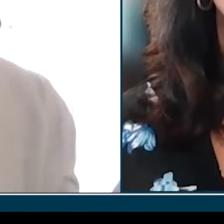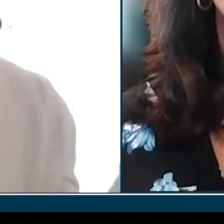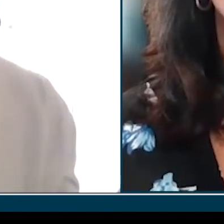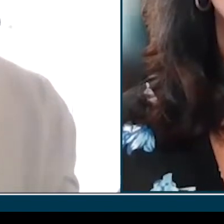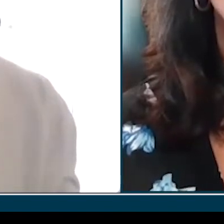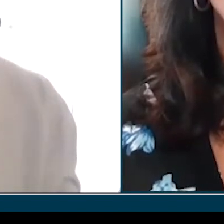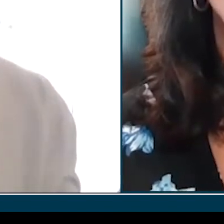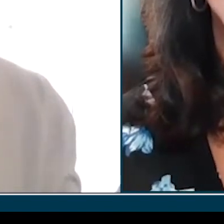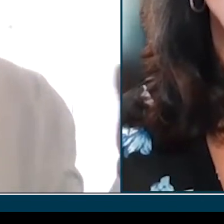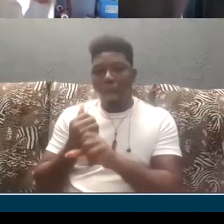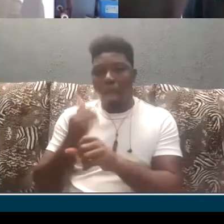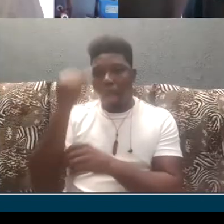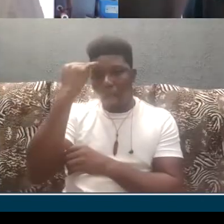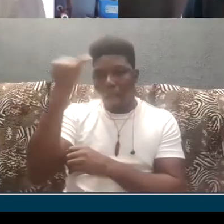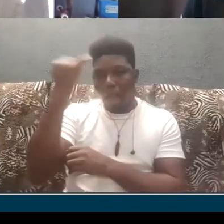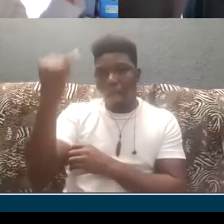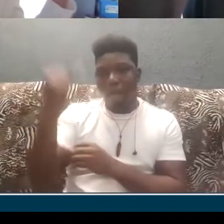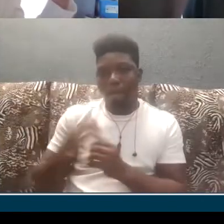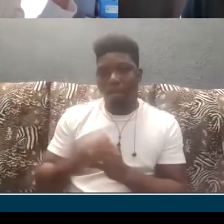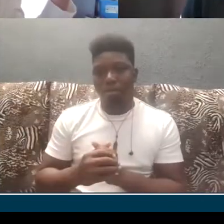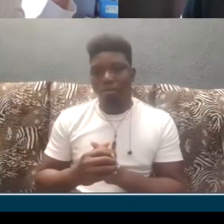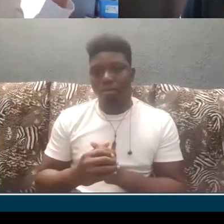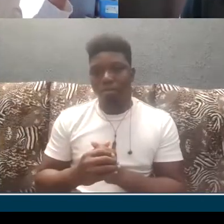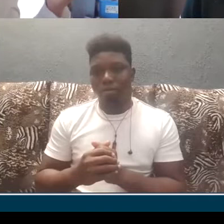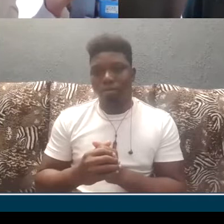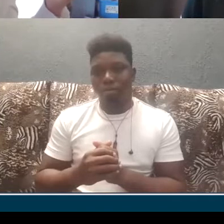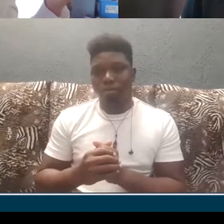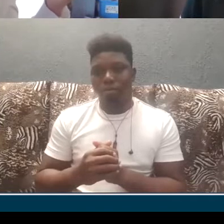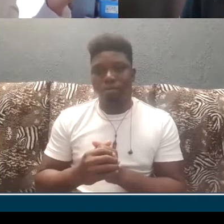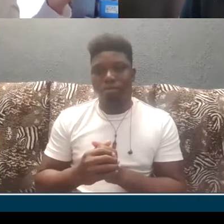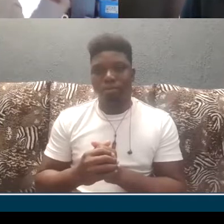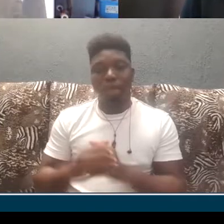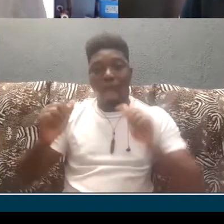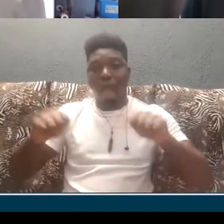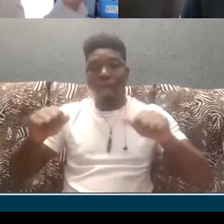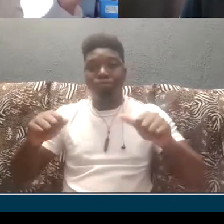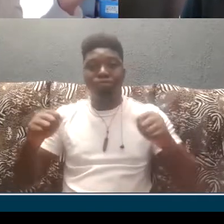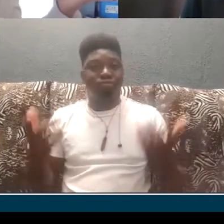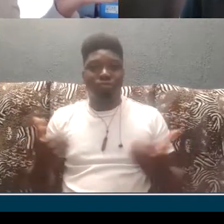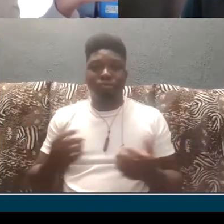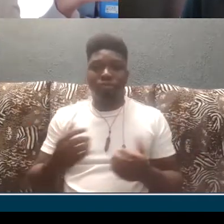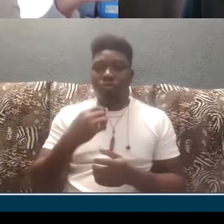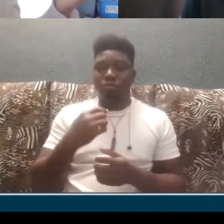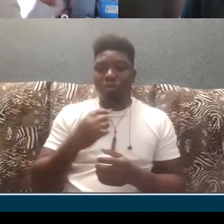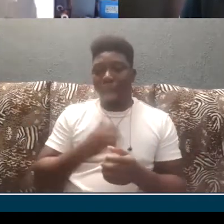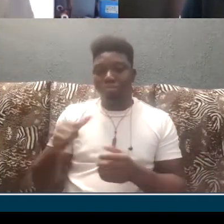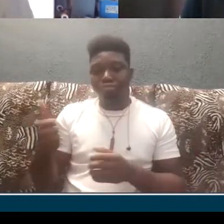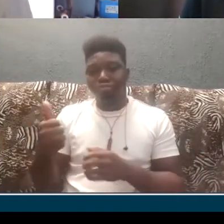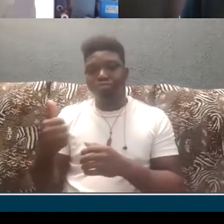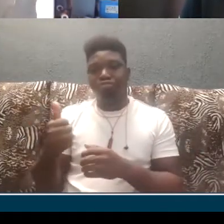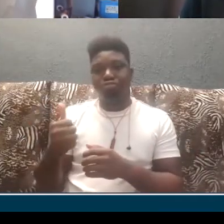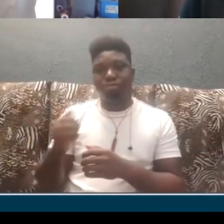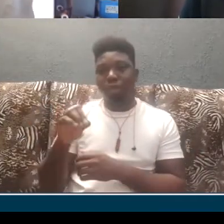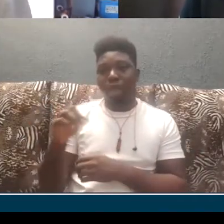idea of identities. You are either able-bodied or disabled, and it's this all or nothing,